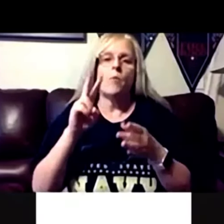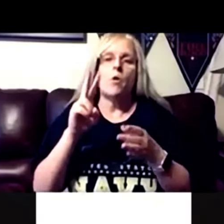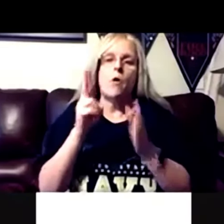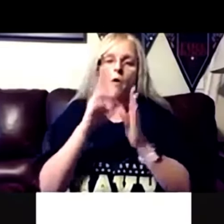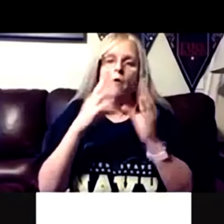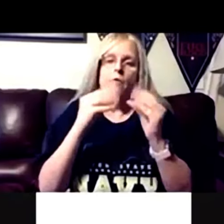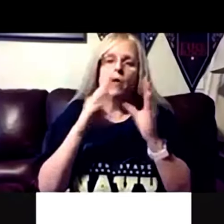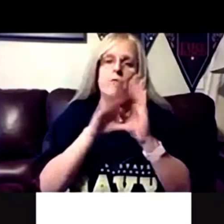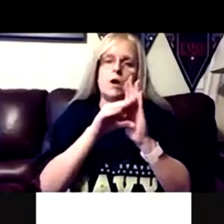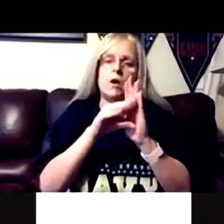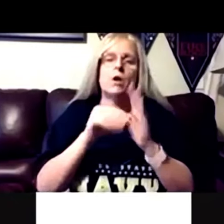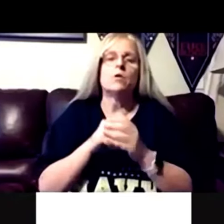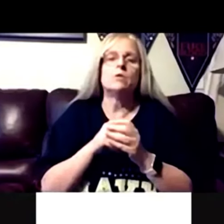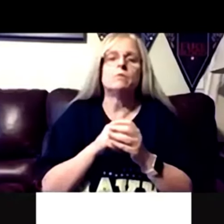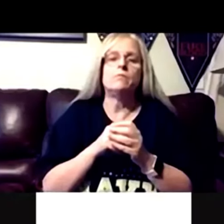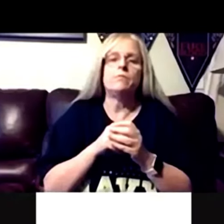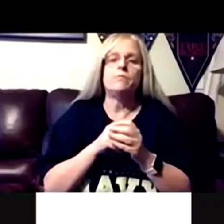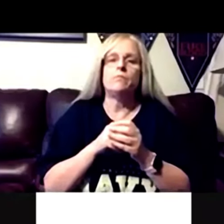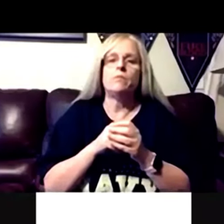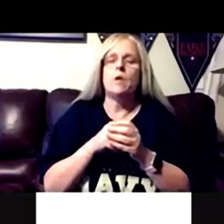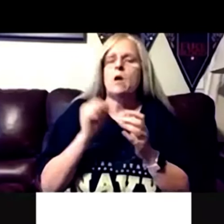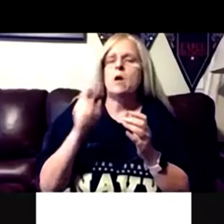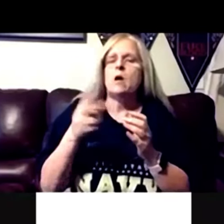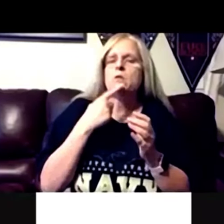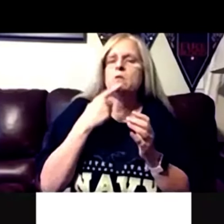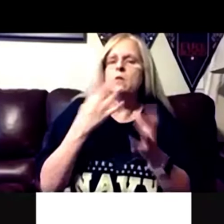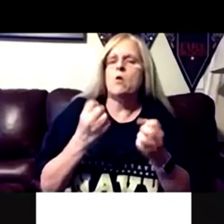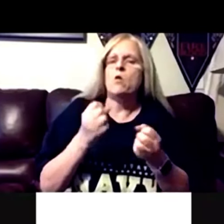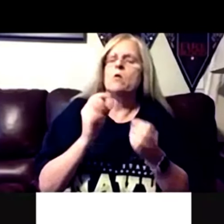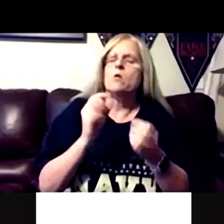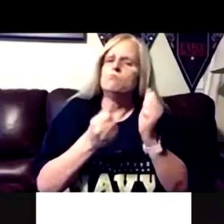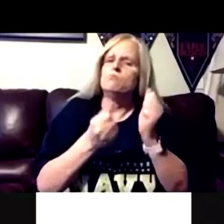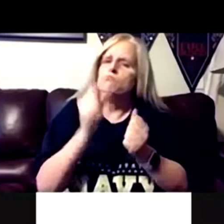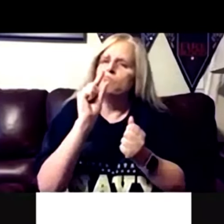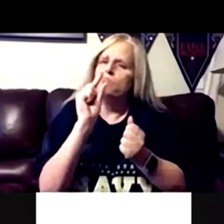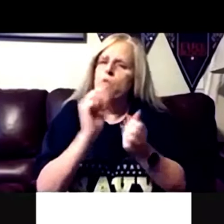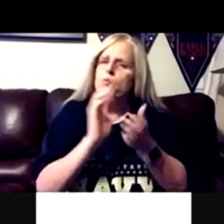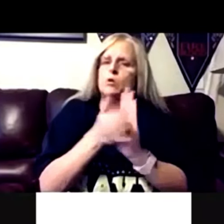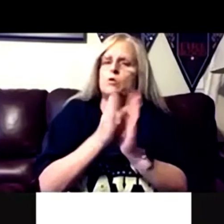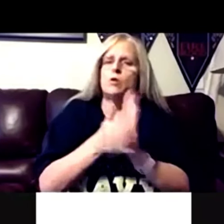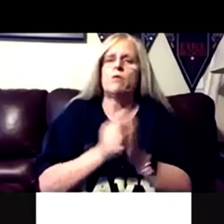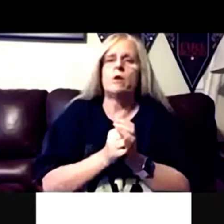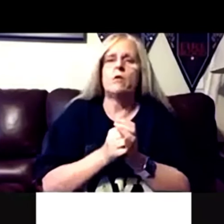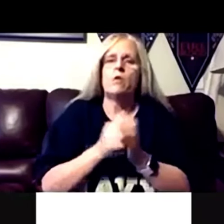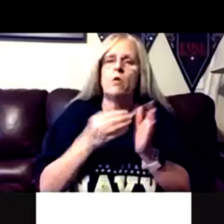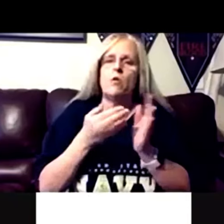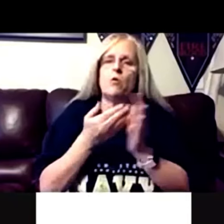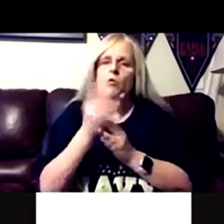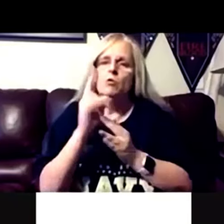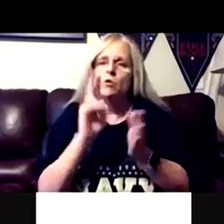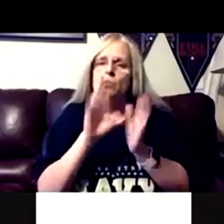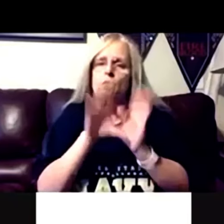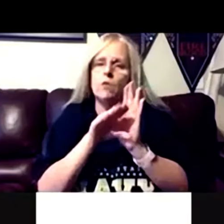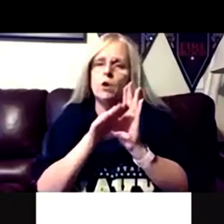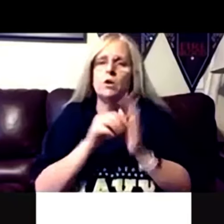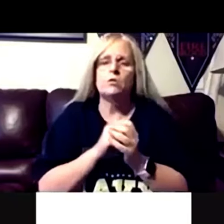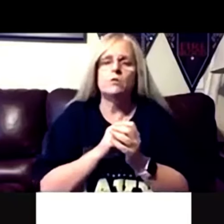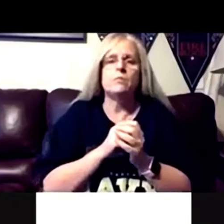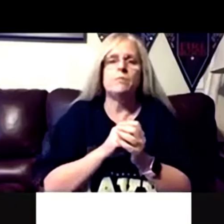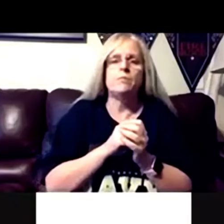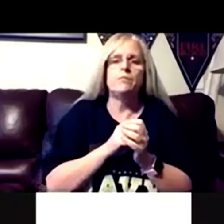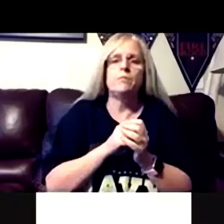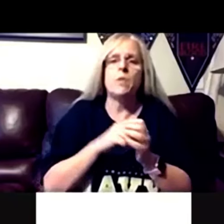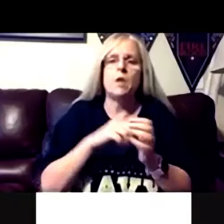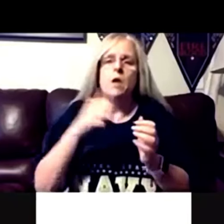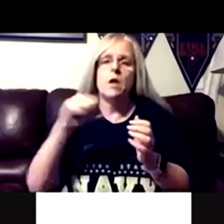Ash thought, well, you know, I'm going to drive a little bit of traffic for these guys through these 2 videos. And obviously, any